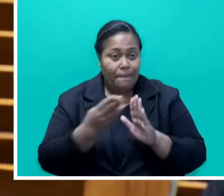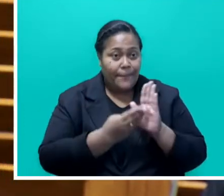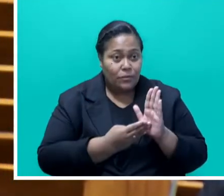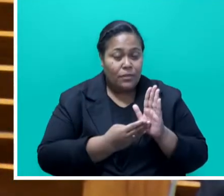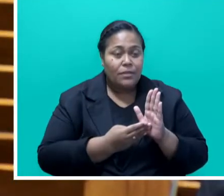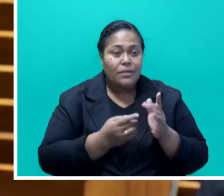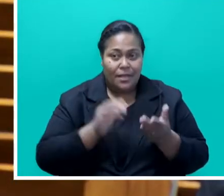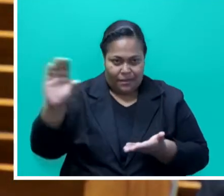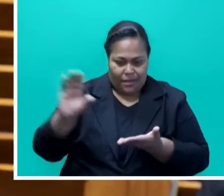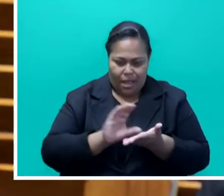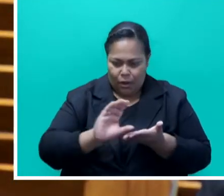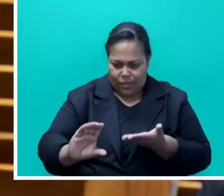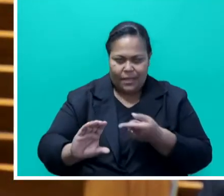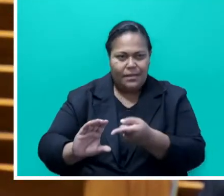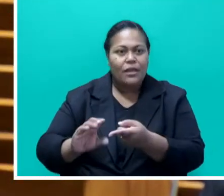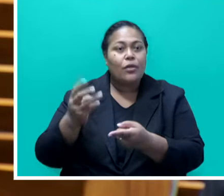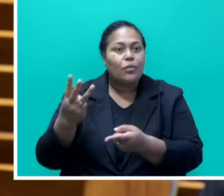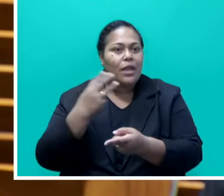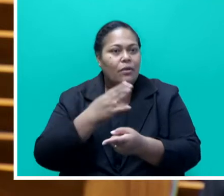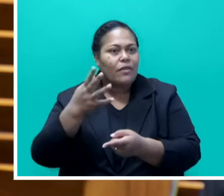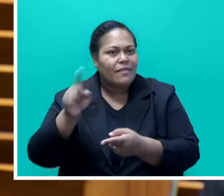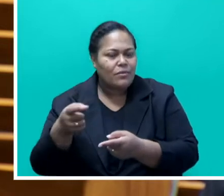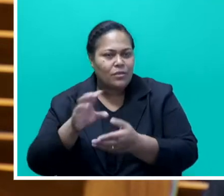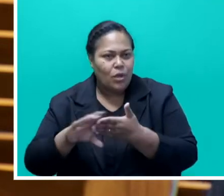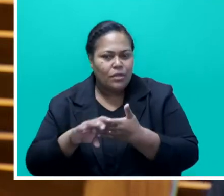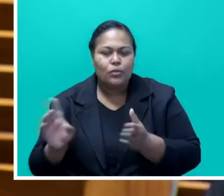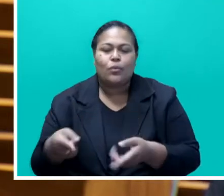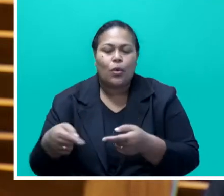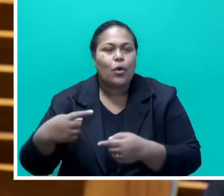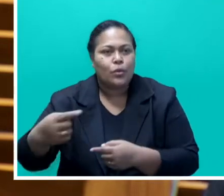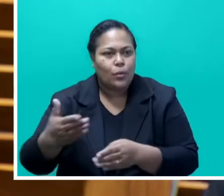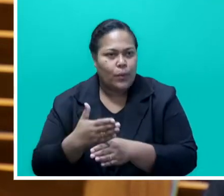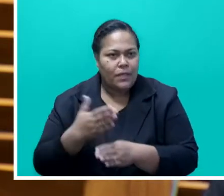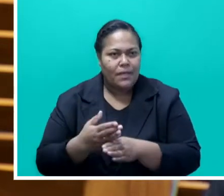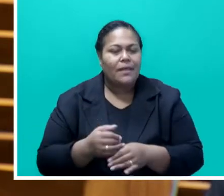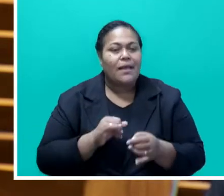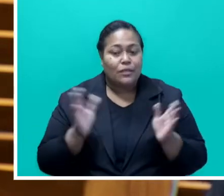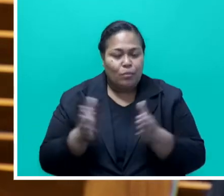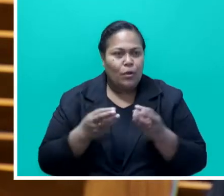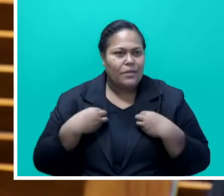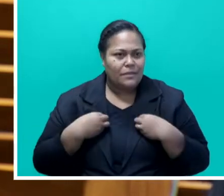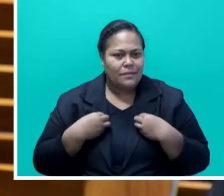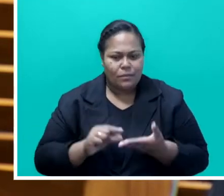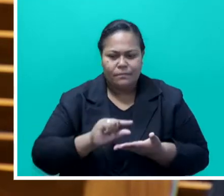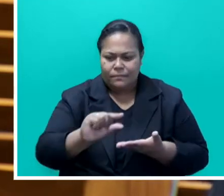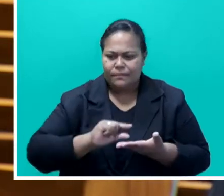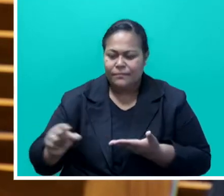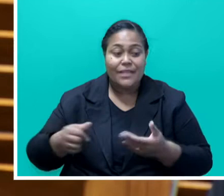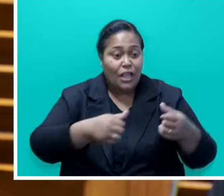some $300,000 to continue the work of MSME development. Allocation is dedicated to funding successful